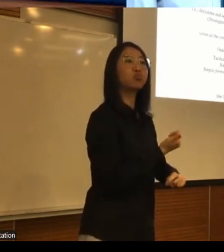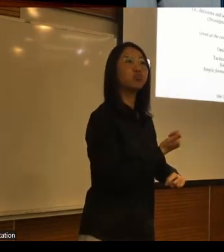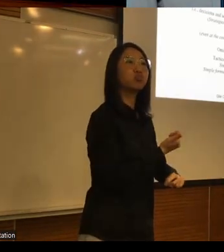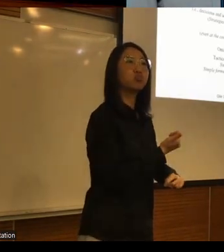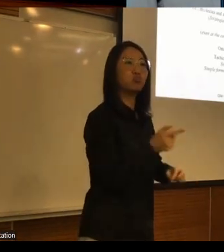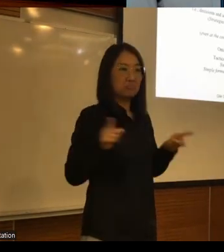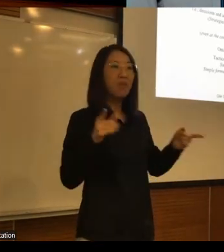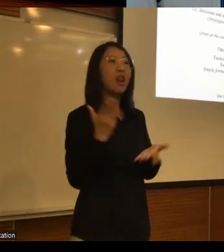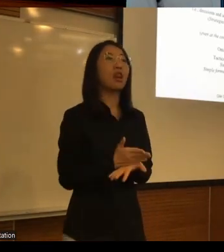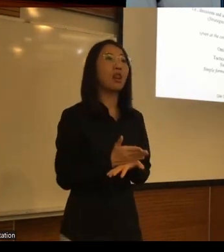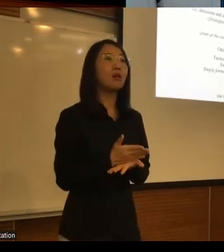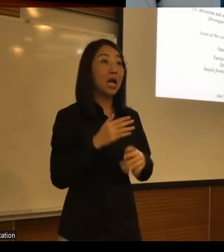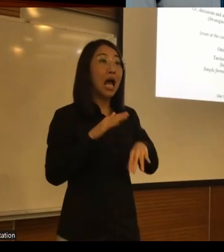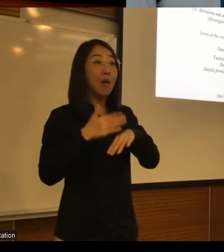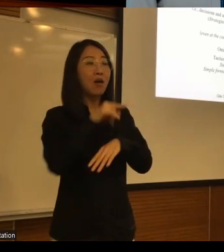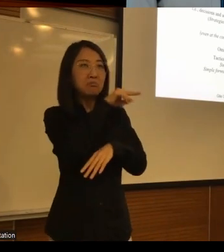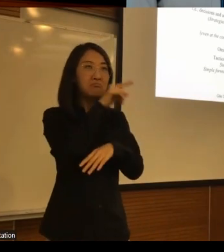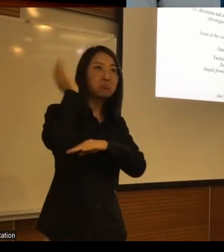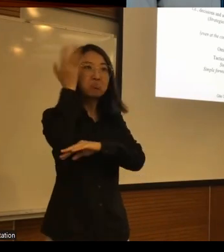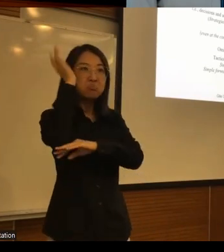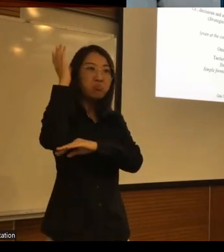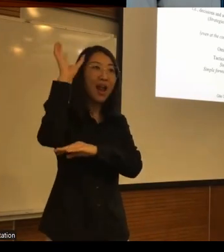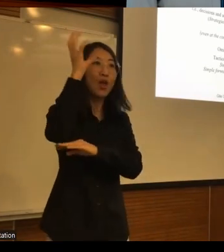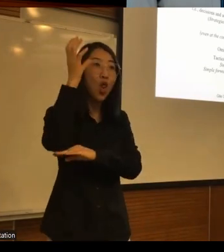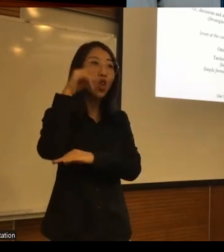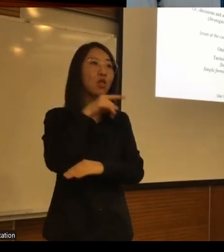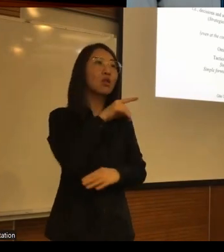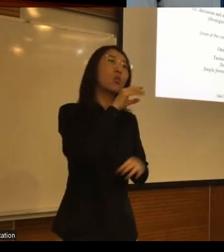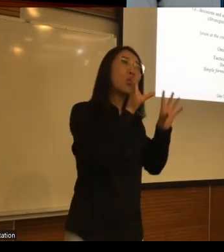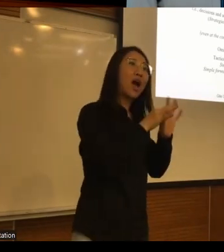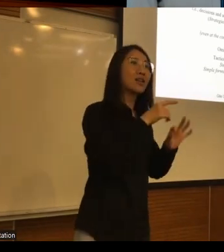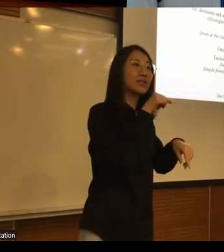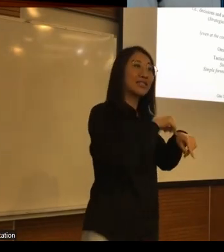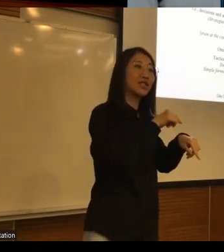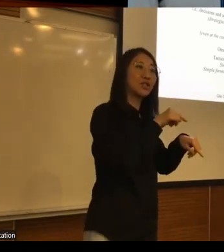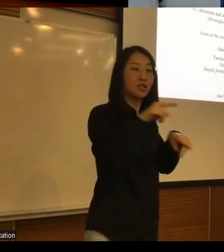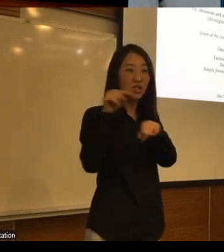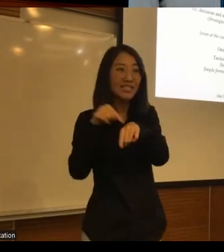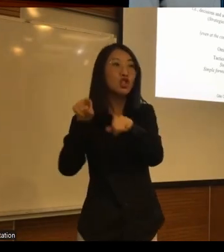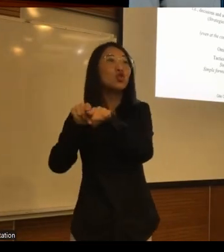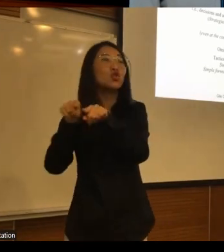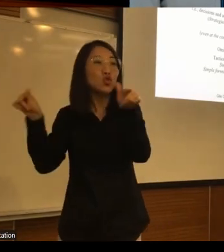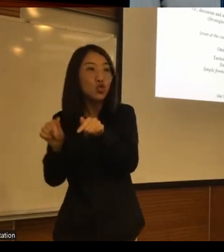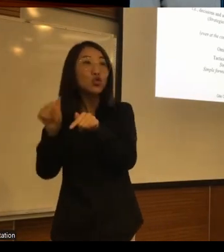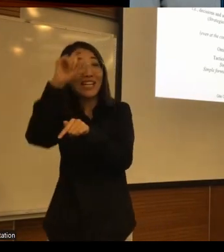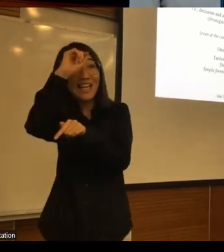So in your series, you always mention the working memory, but without any